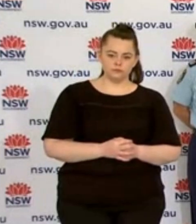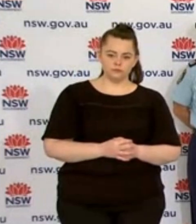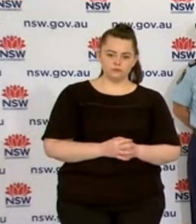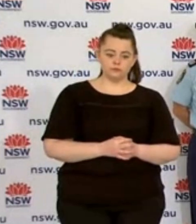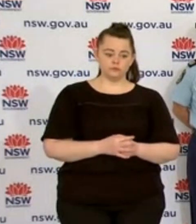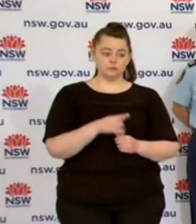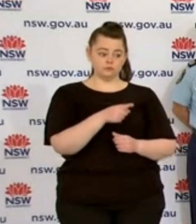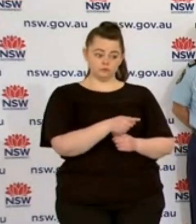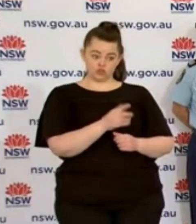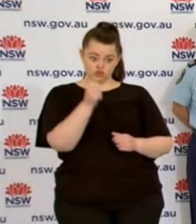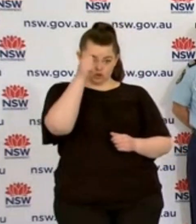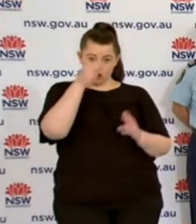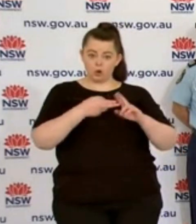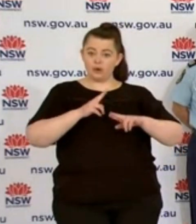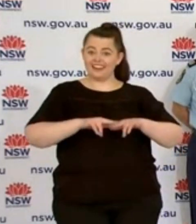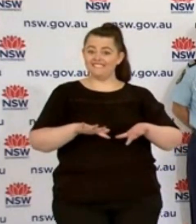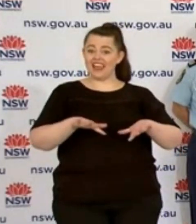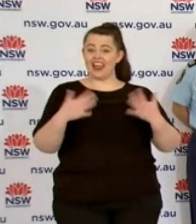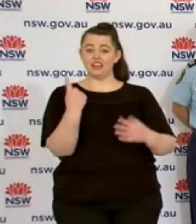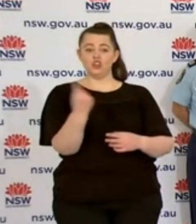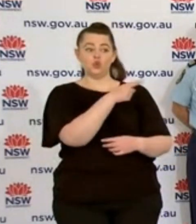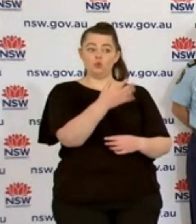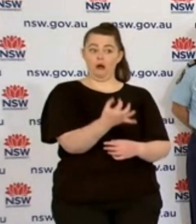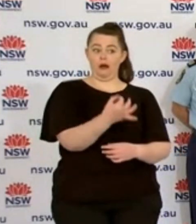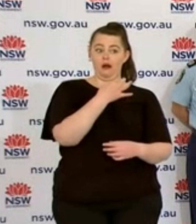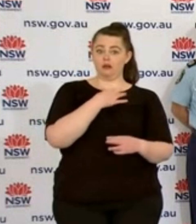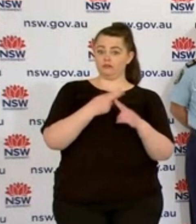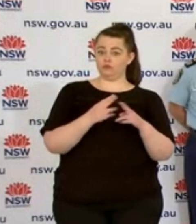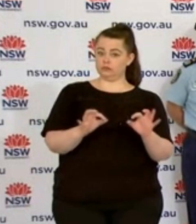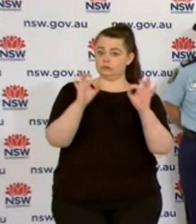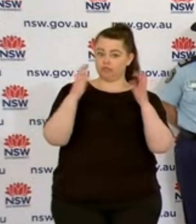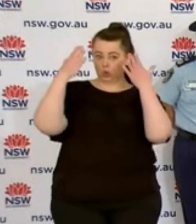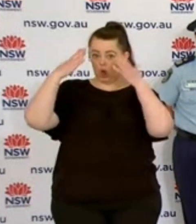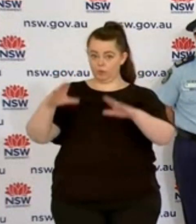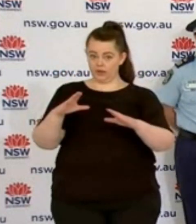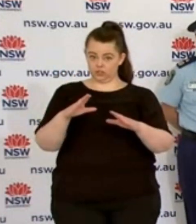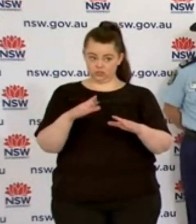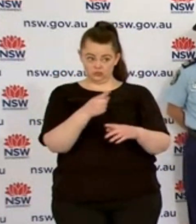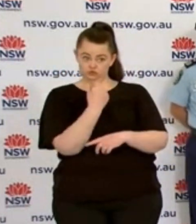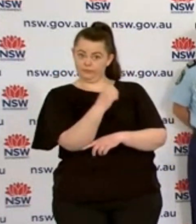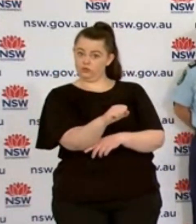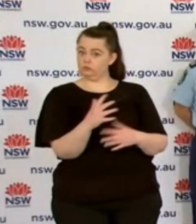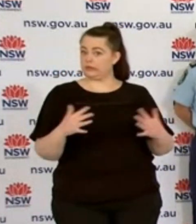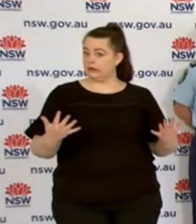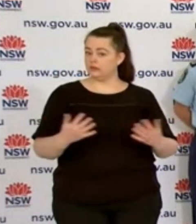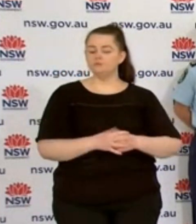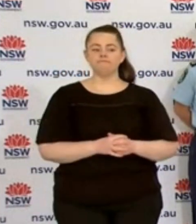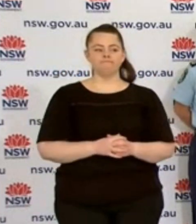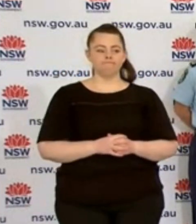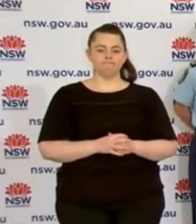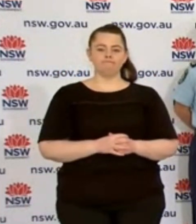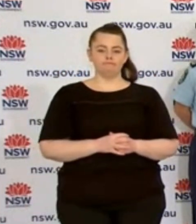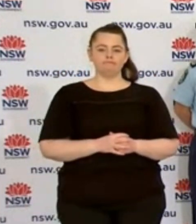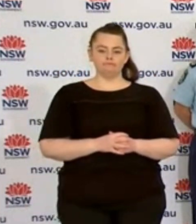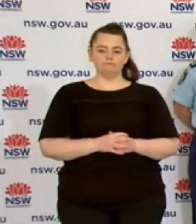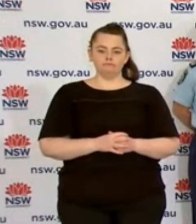that request? Do you understand? We are increasing the accommodation footprint. As you can see, case numbers have been increased and we've